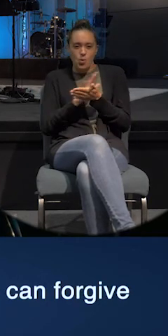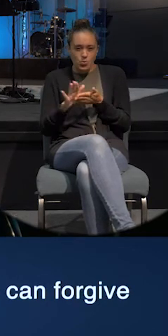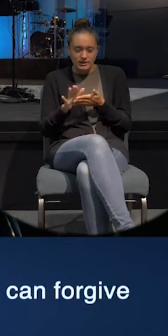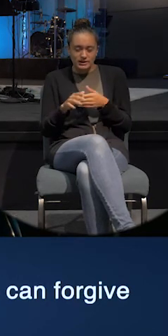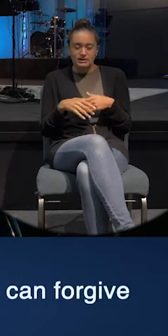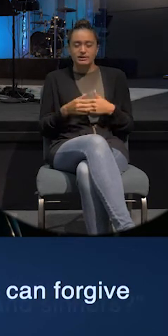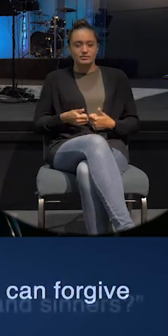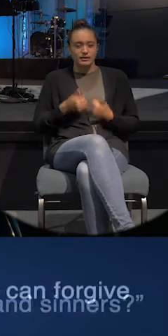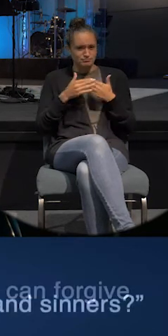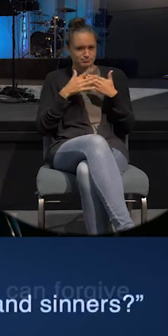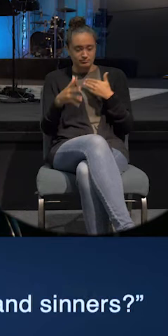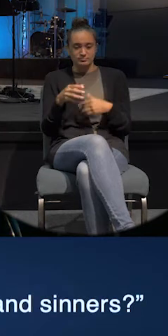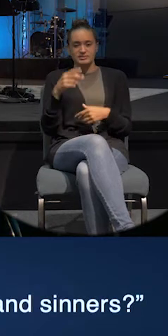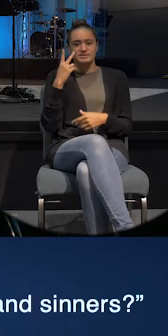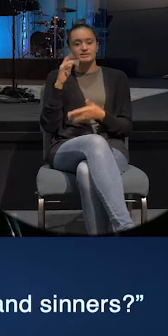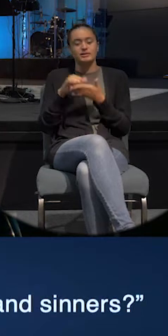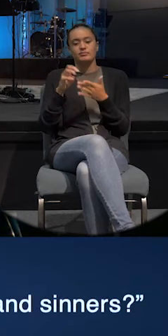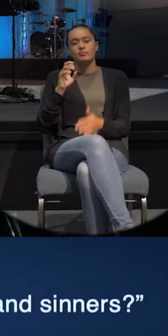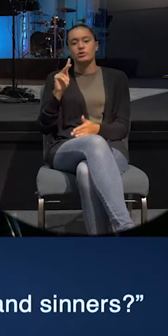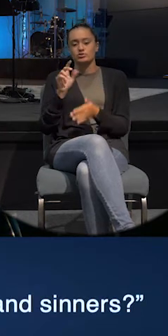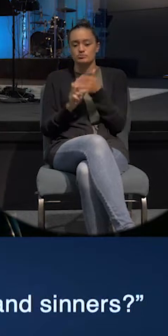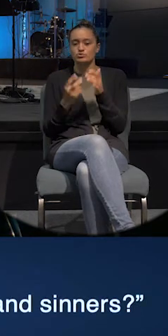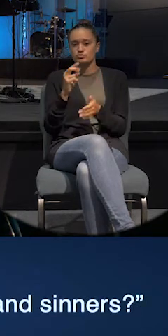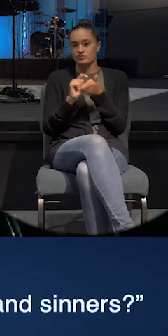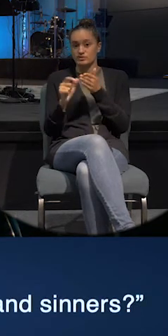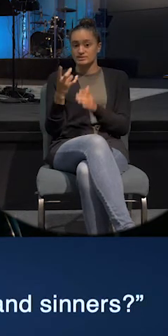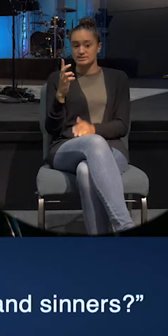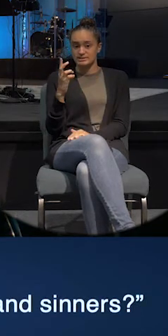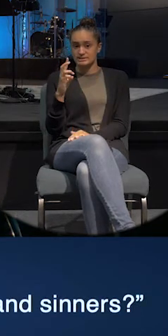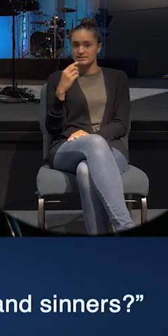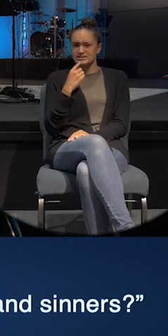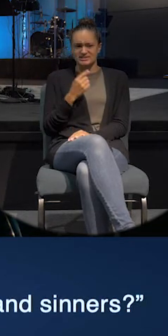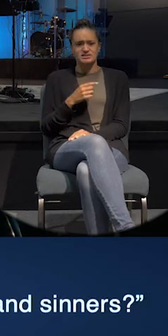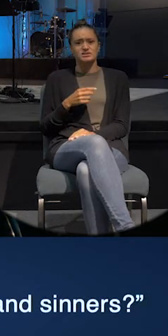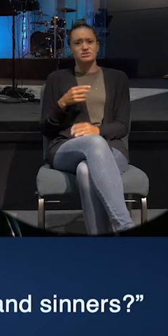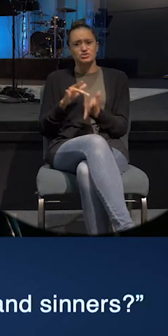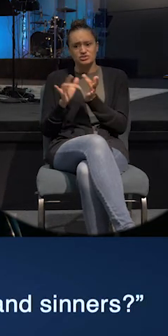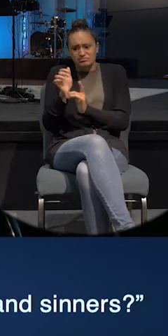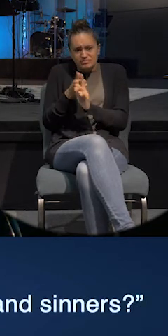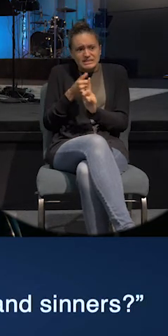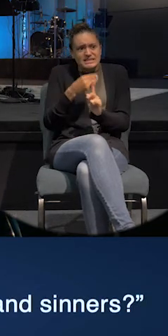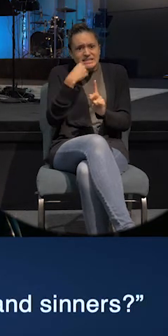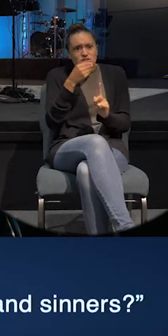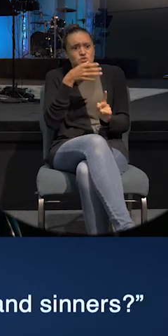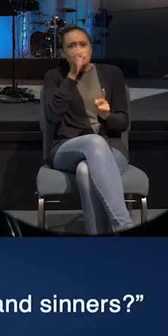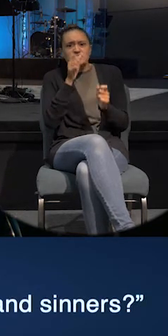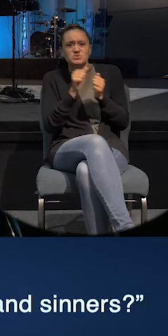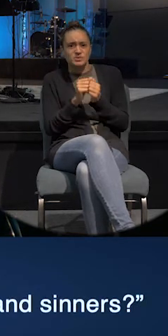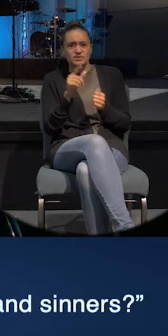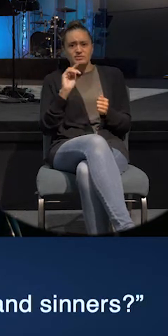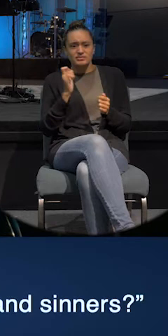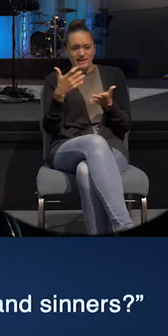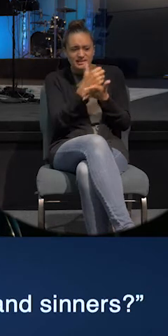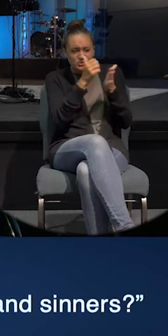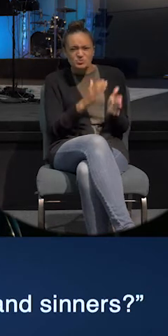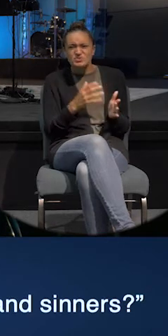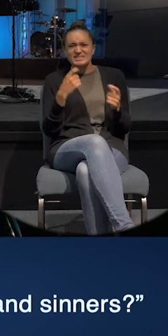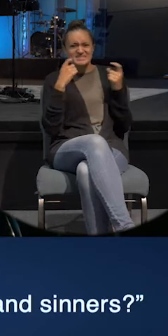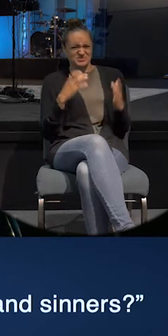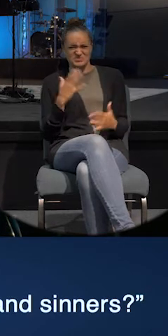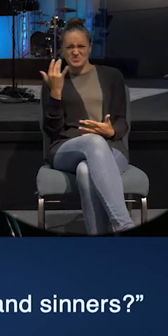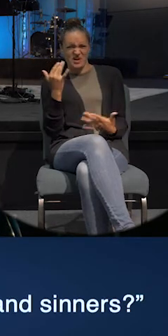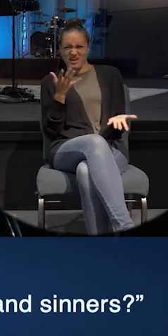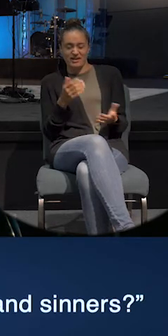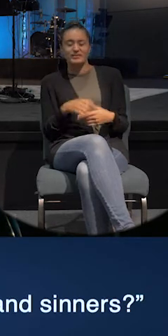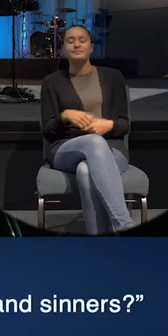verse 16, where they said, "How is it that he eats and drinks with tax collectors and sinners?" So today we're going to look